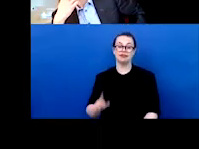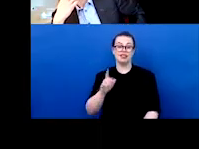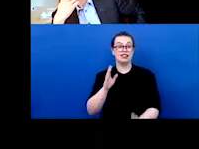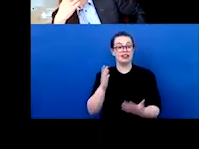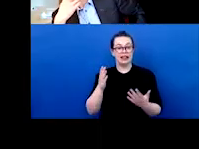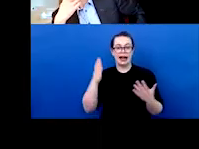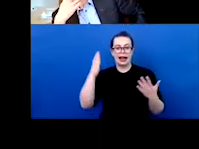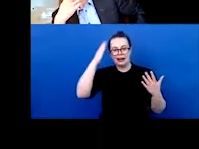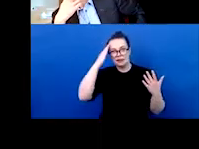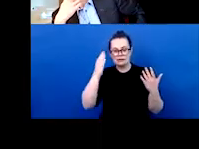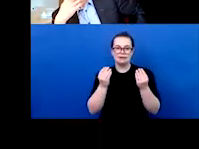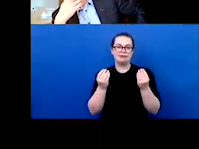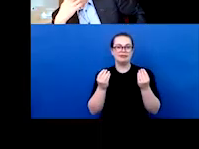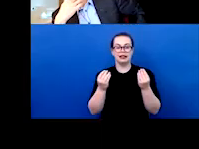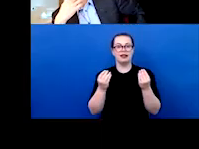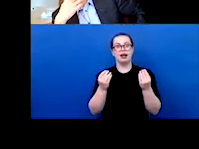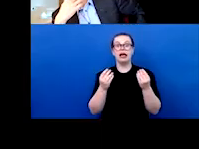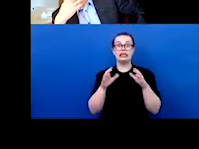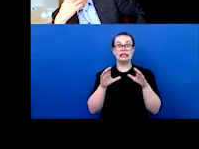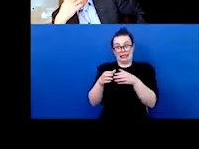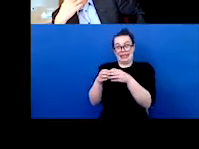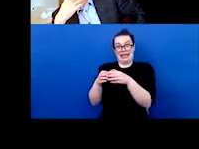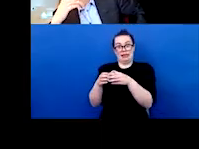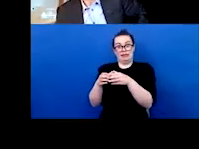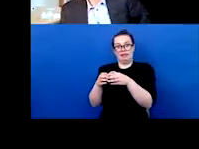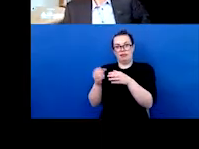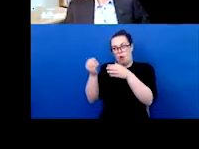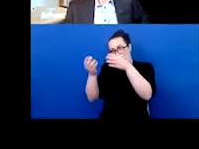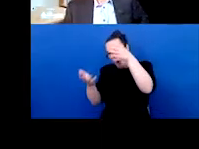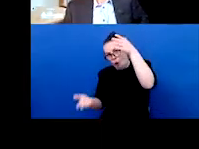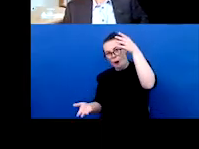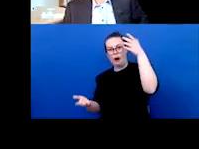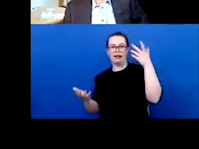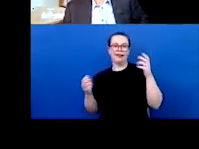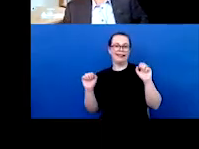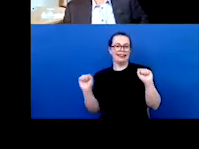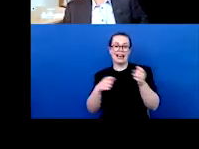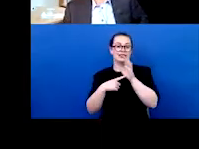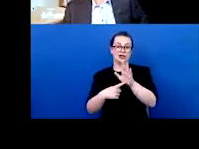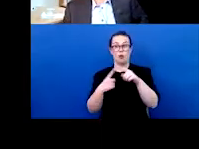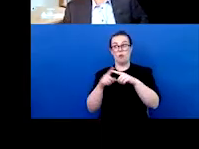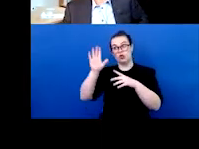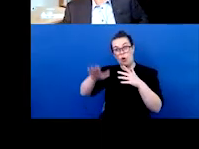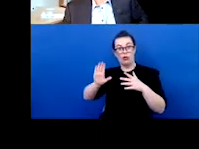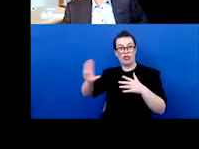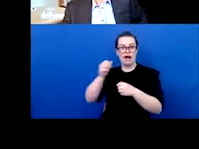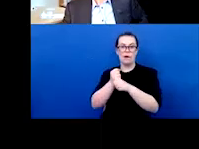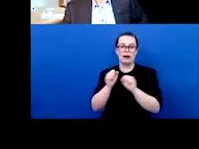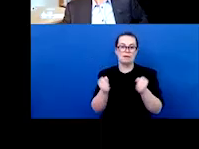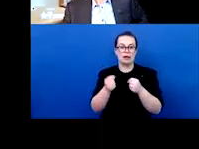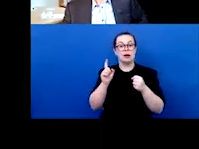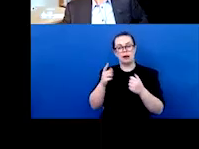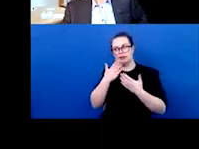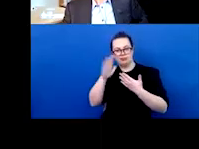show some of their work in a given talk. So if you're